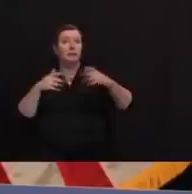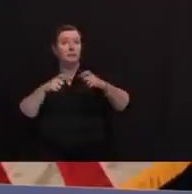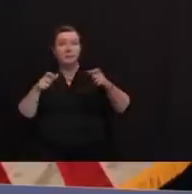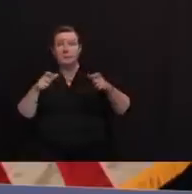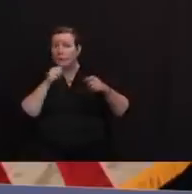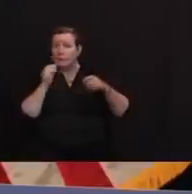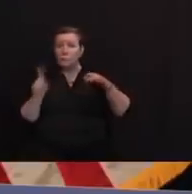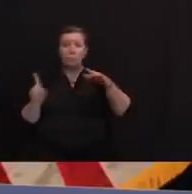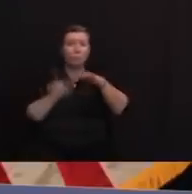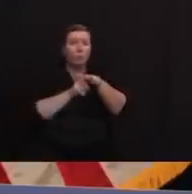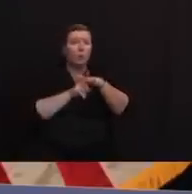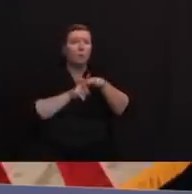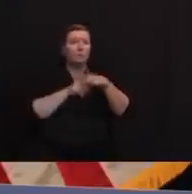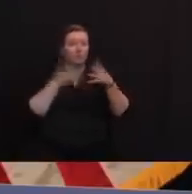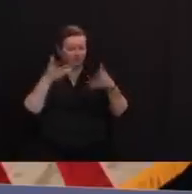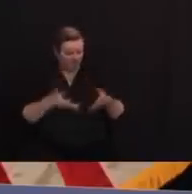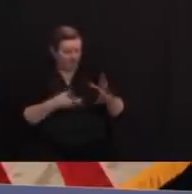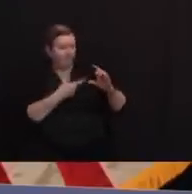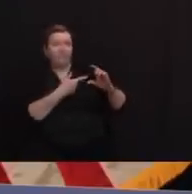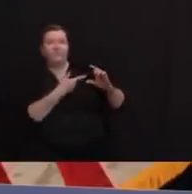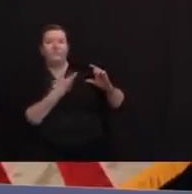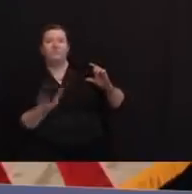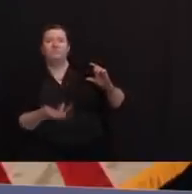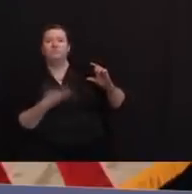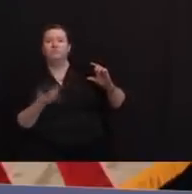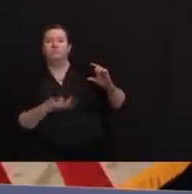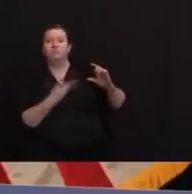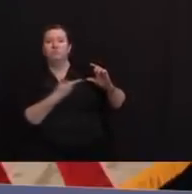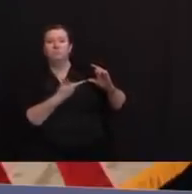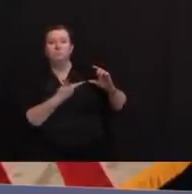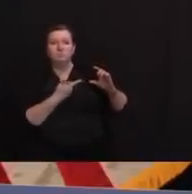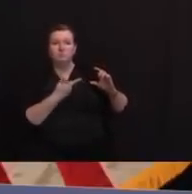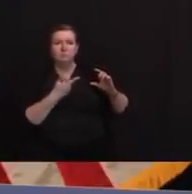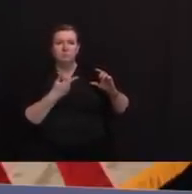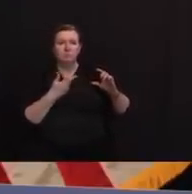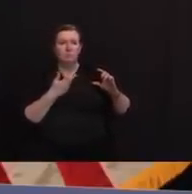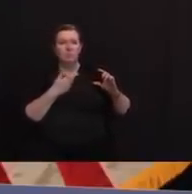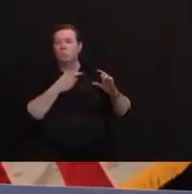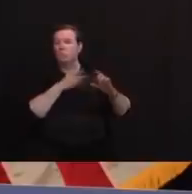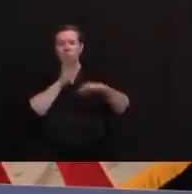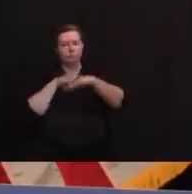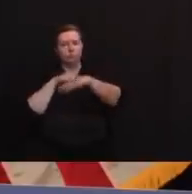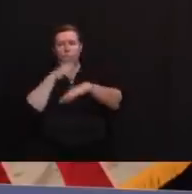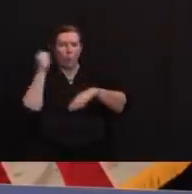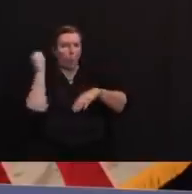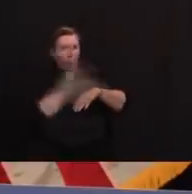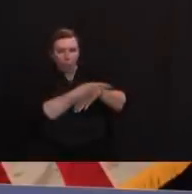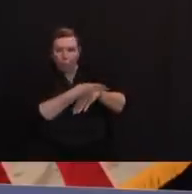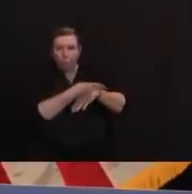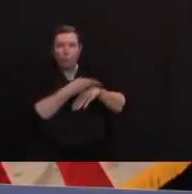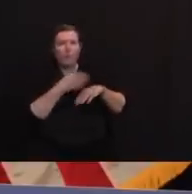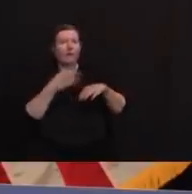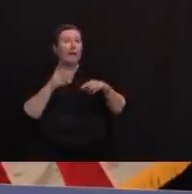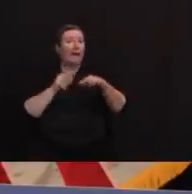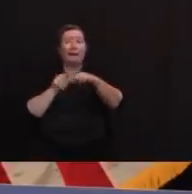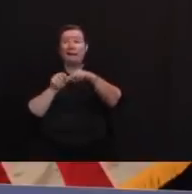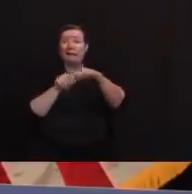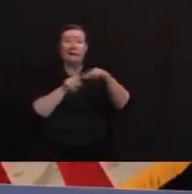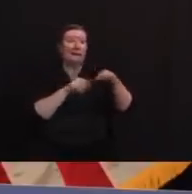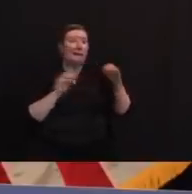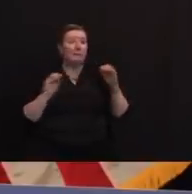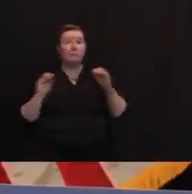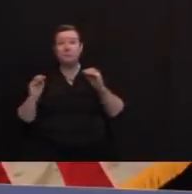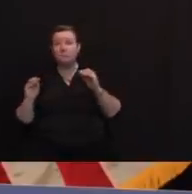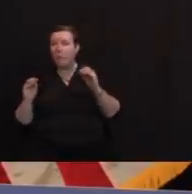vial. We're encouraging people not to throw those doses away, that if you can't find anybody in that phase, then grab who you can and